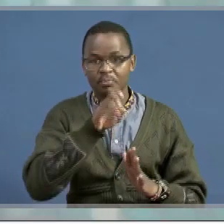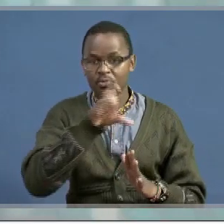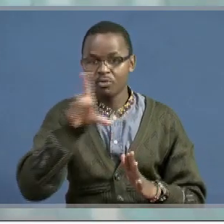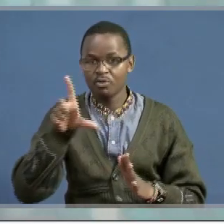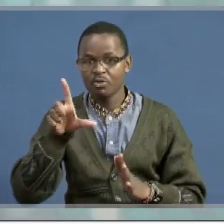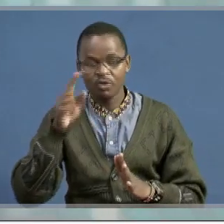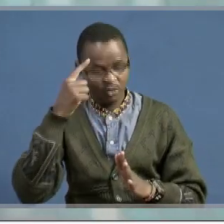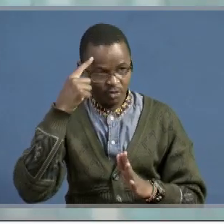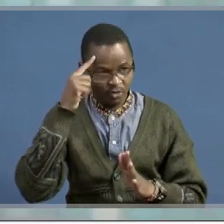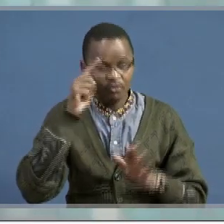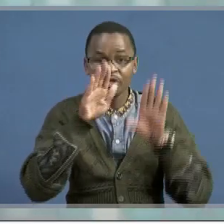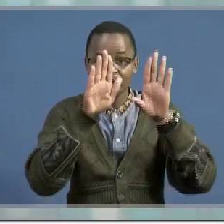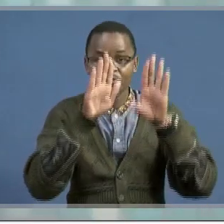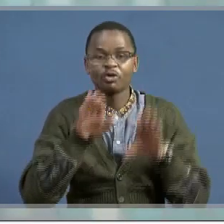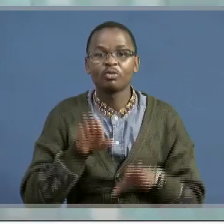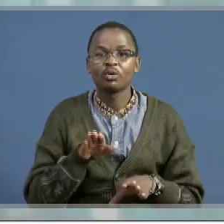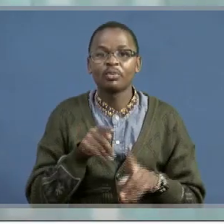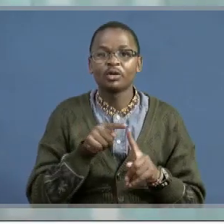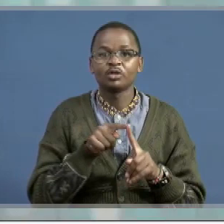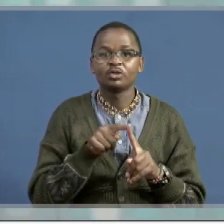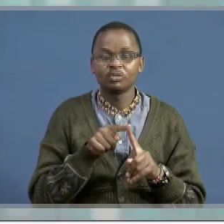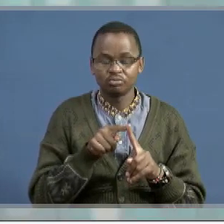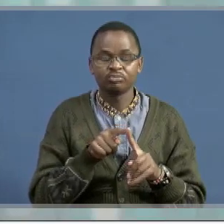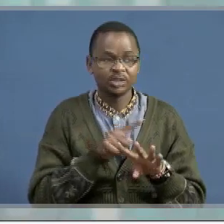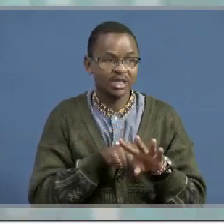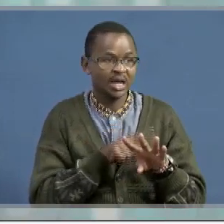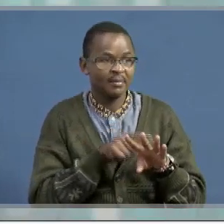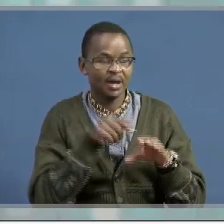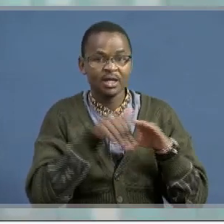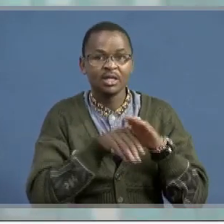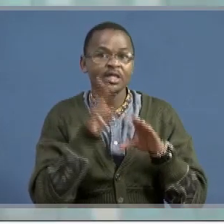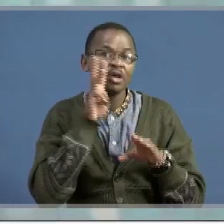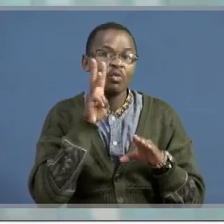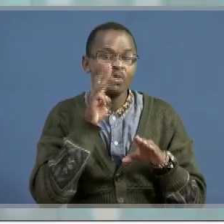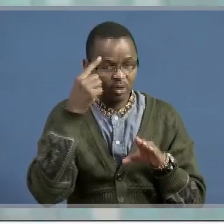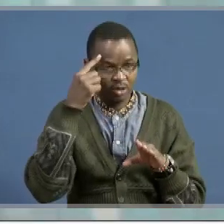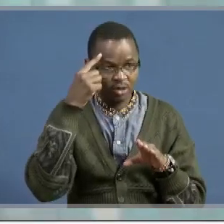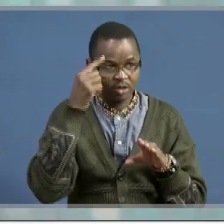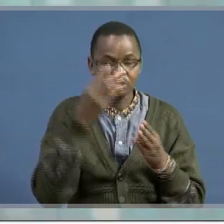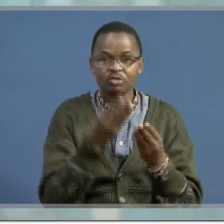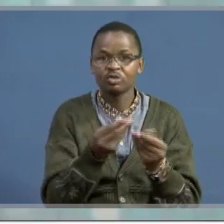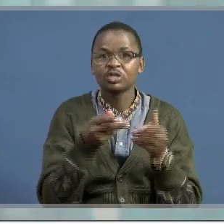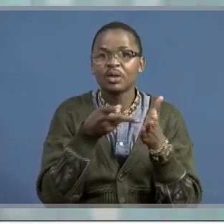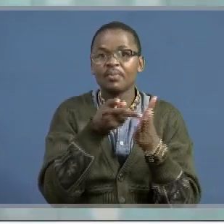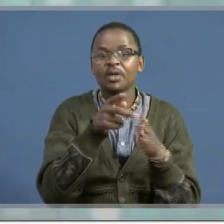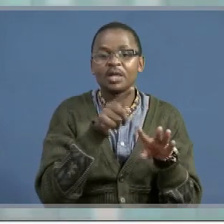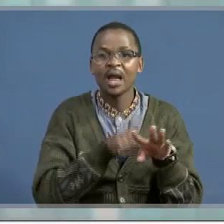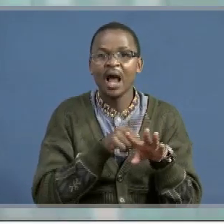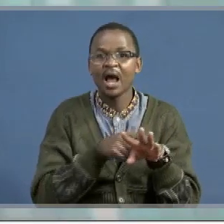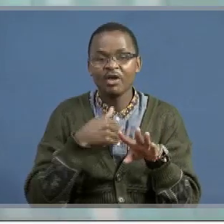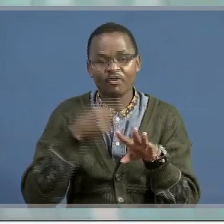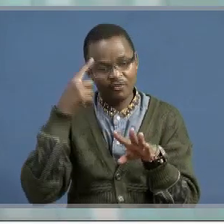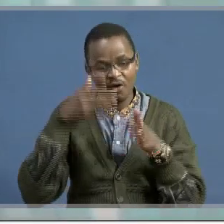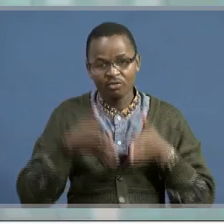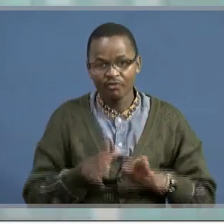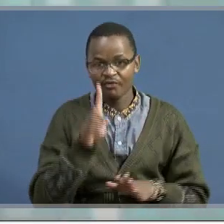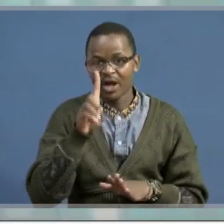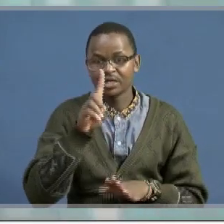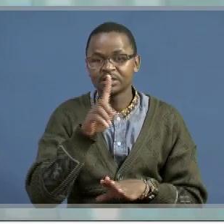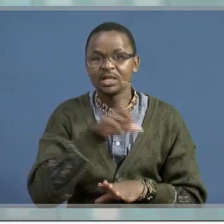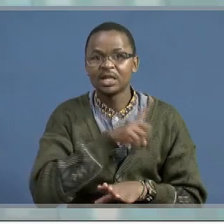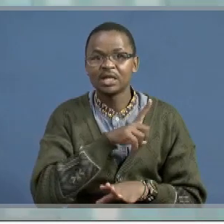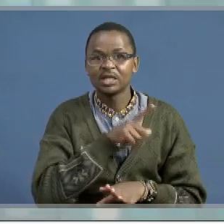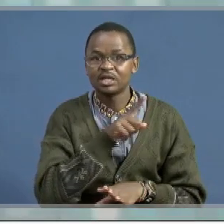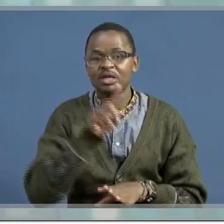be of use to the women to immerse themselves in the water vessels to ease pain during labor. The First Lady noted that